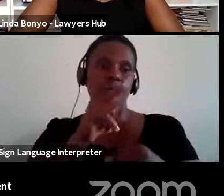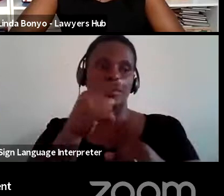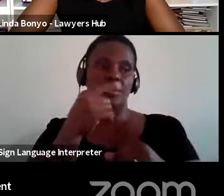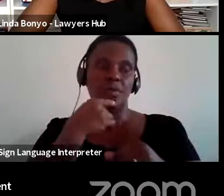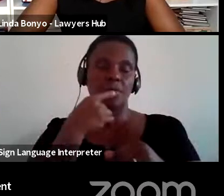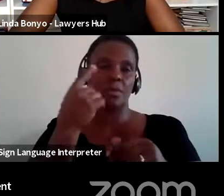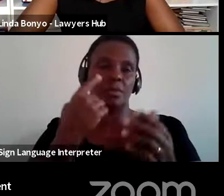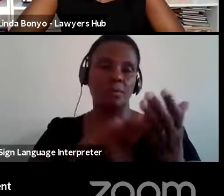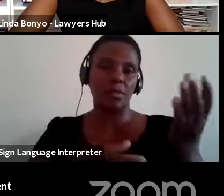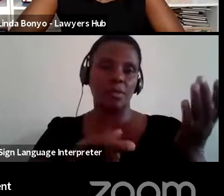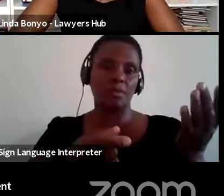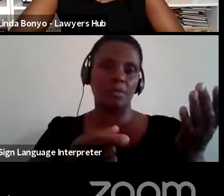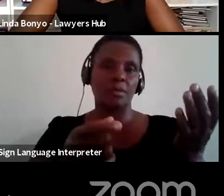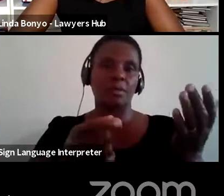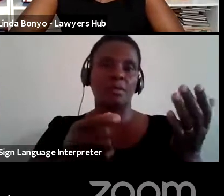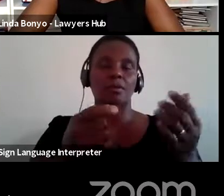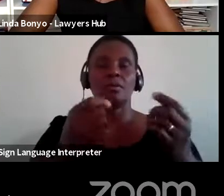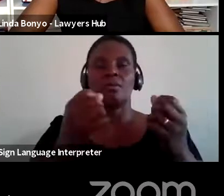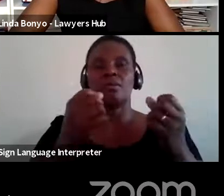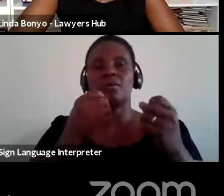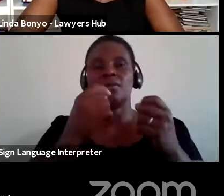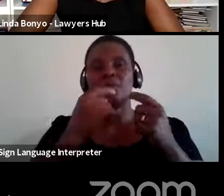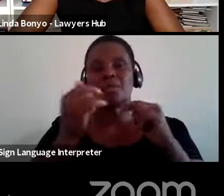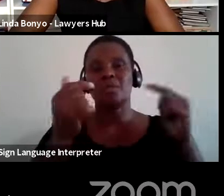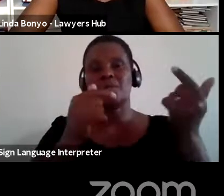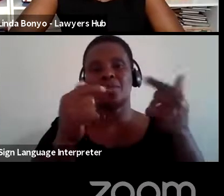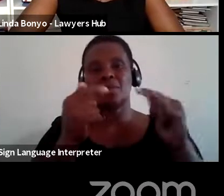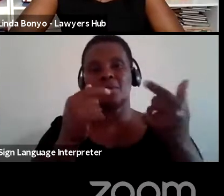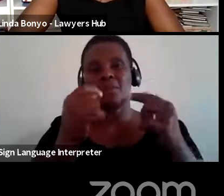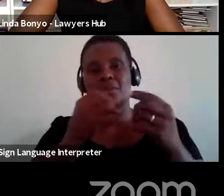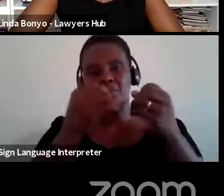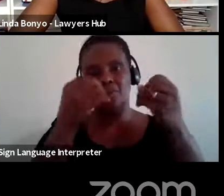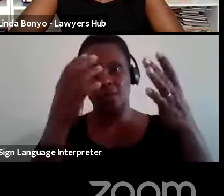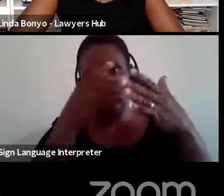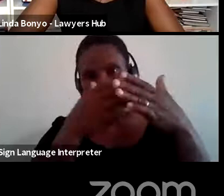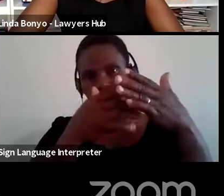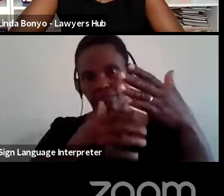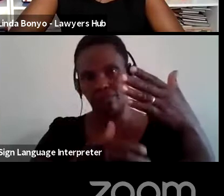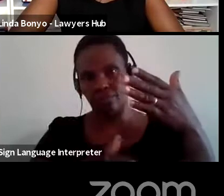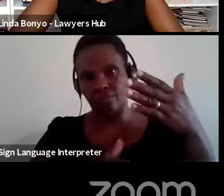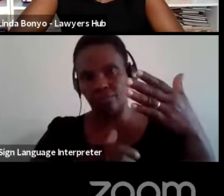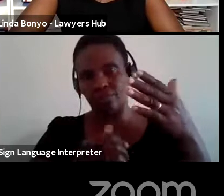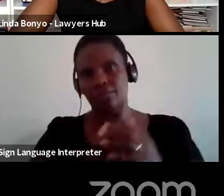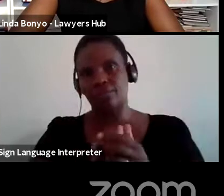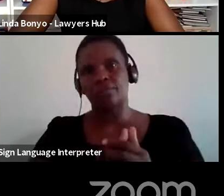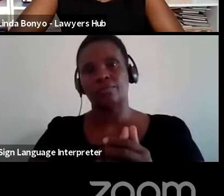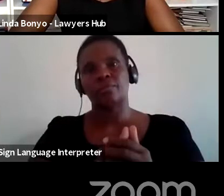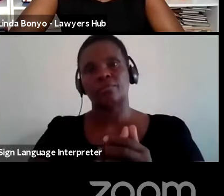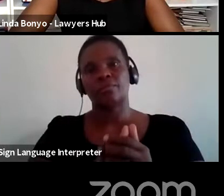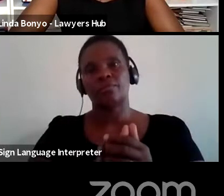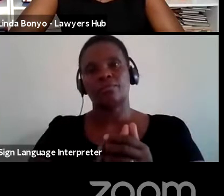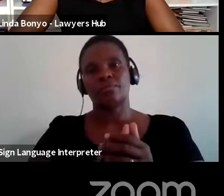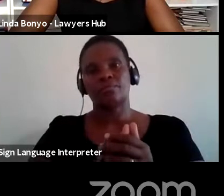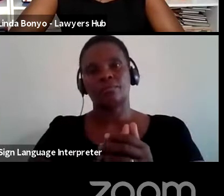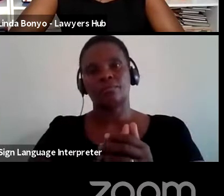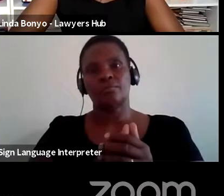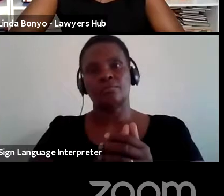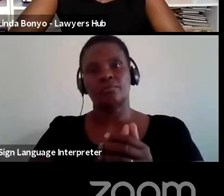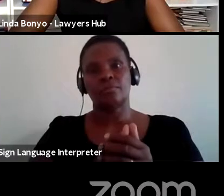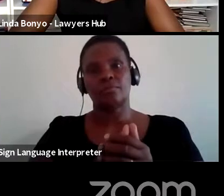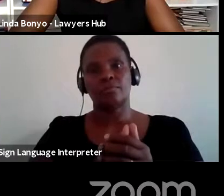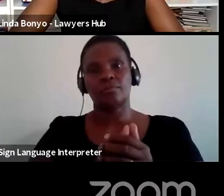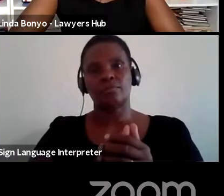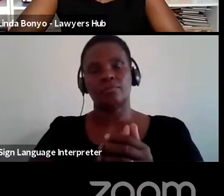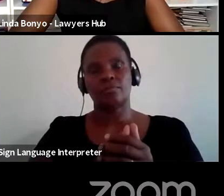of conferences. And the day before the conference, a small group of civil society